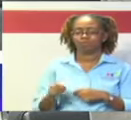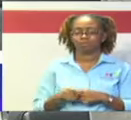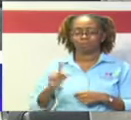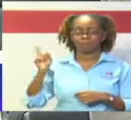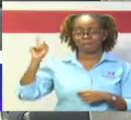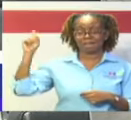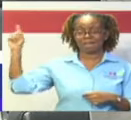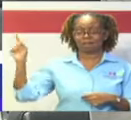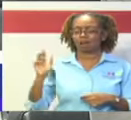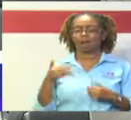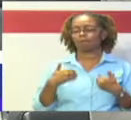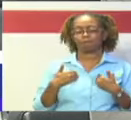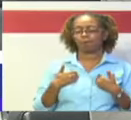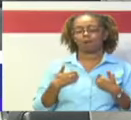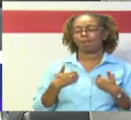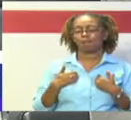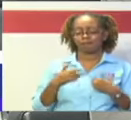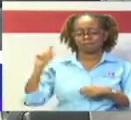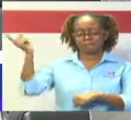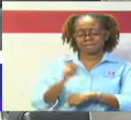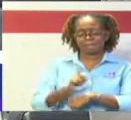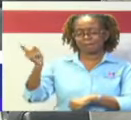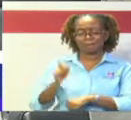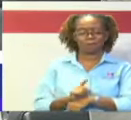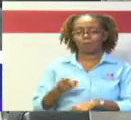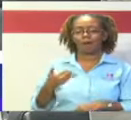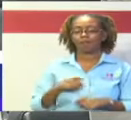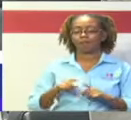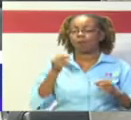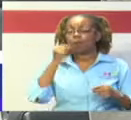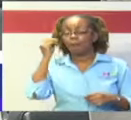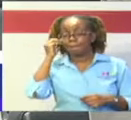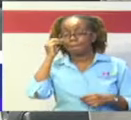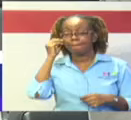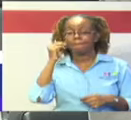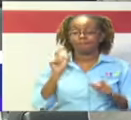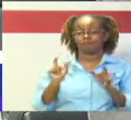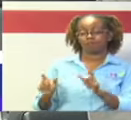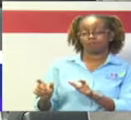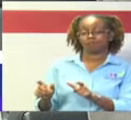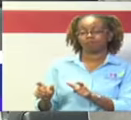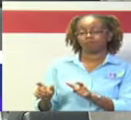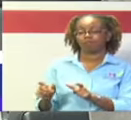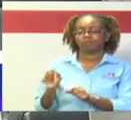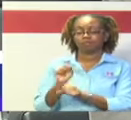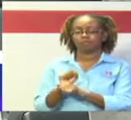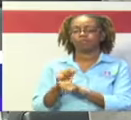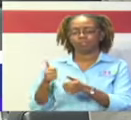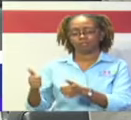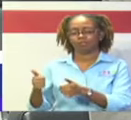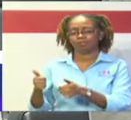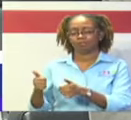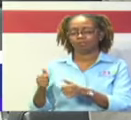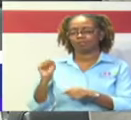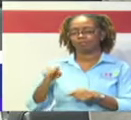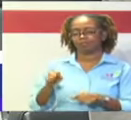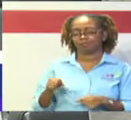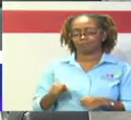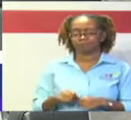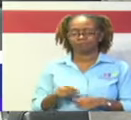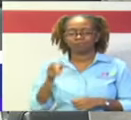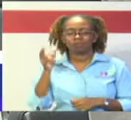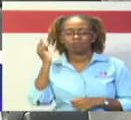So home quarantine in general has been working well. There is an element of an honor system where we expect that